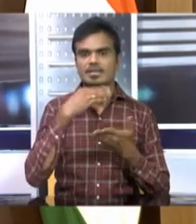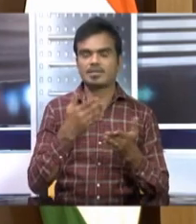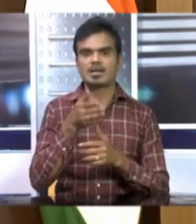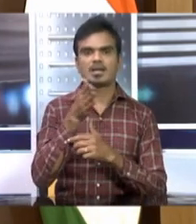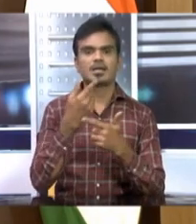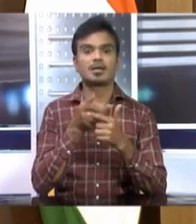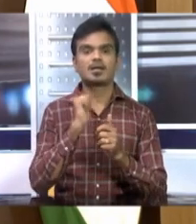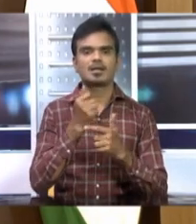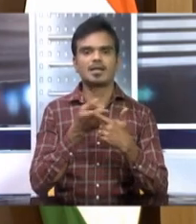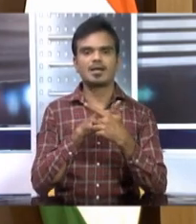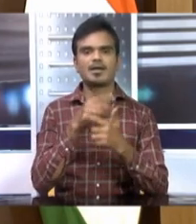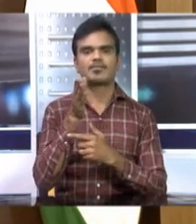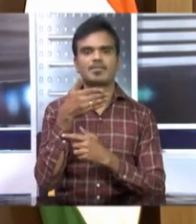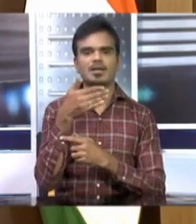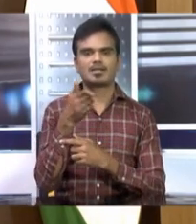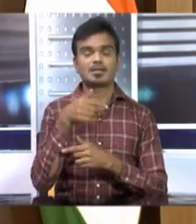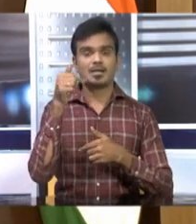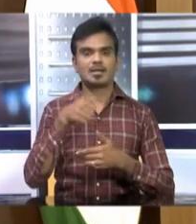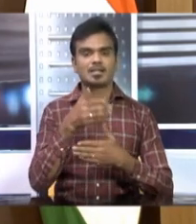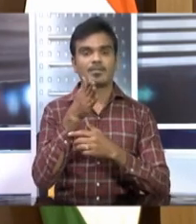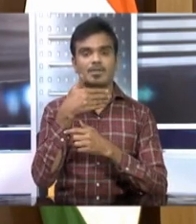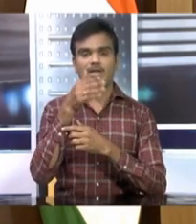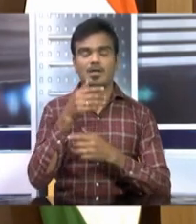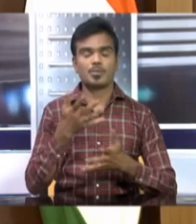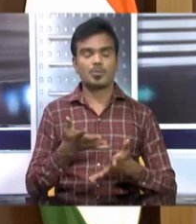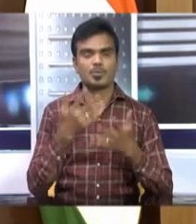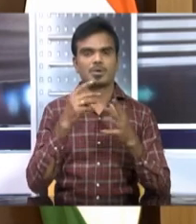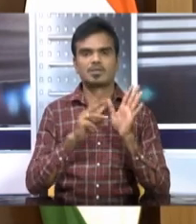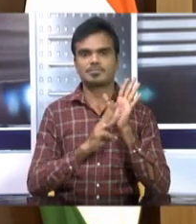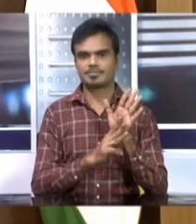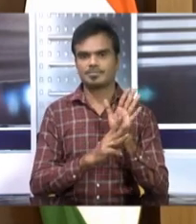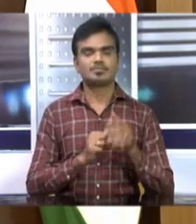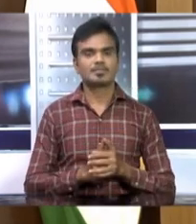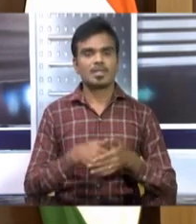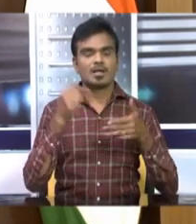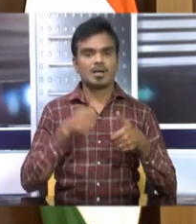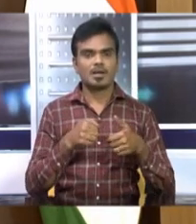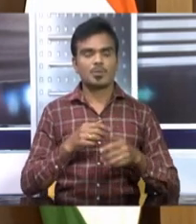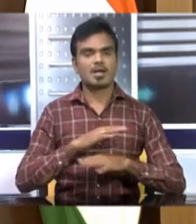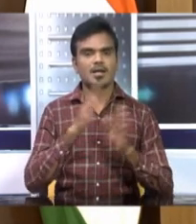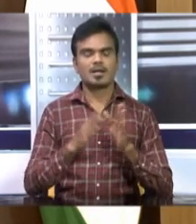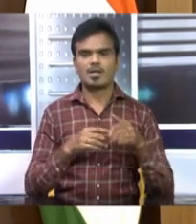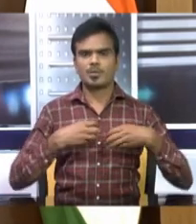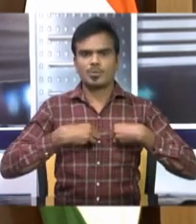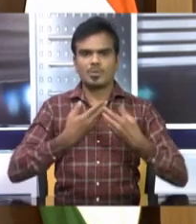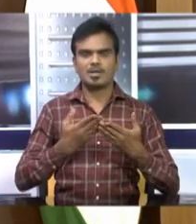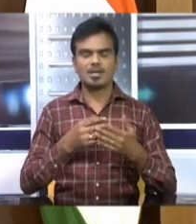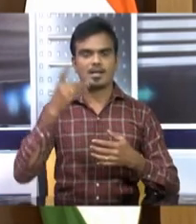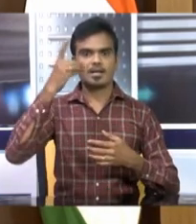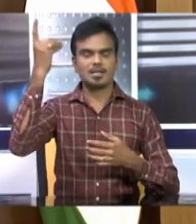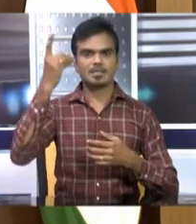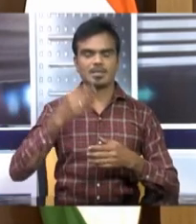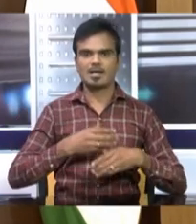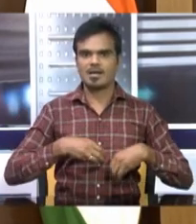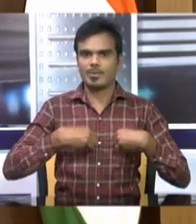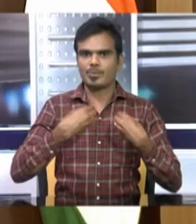flag. This flag is far more than a mere symbol. It embodies and reflects the dreams and